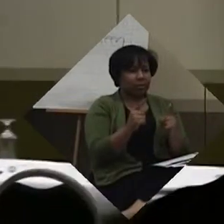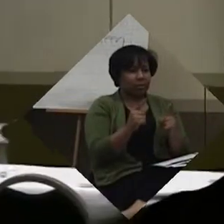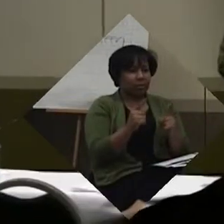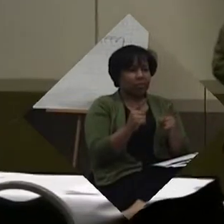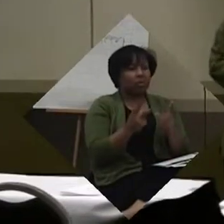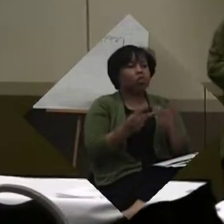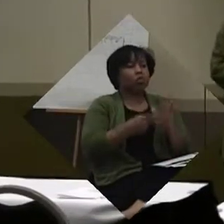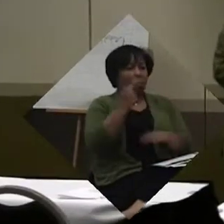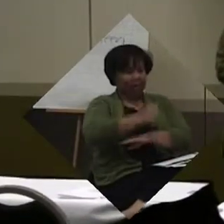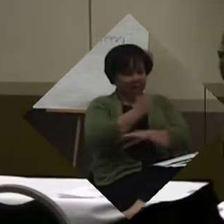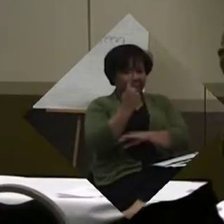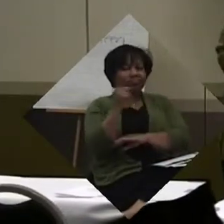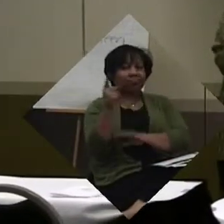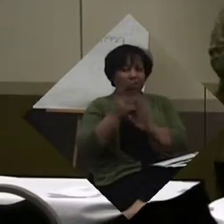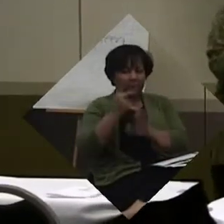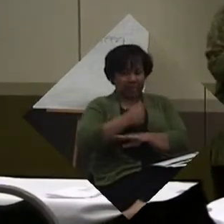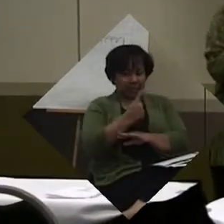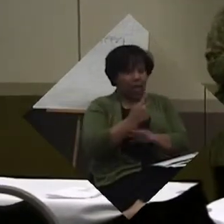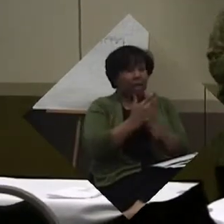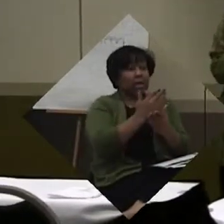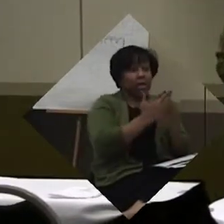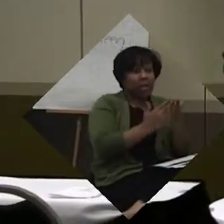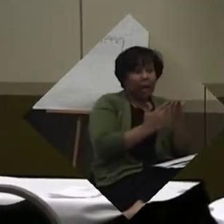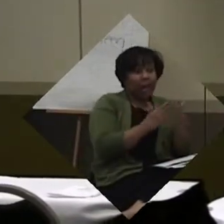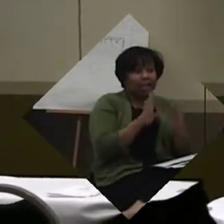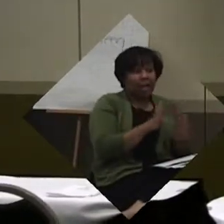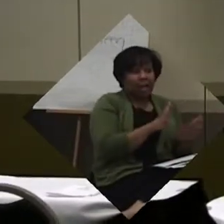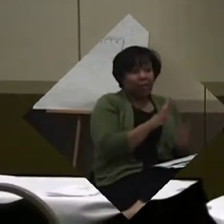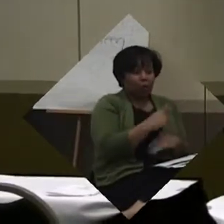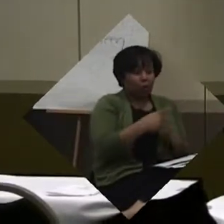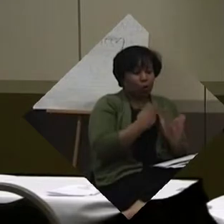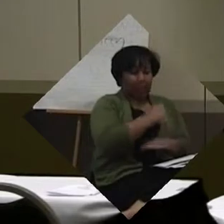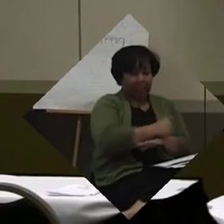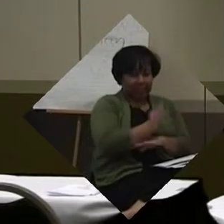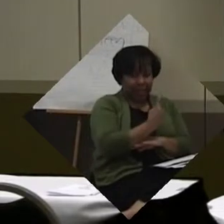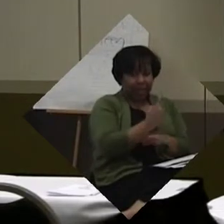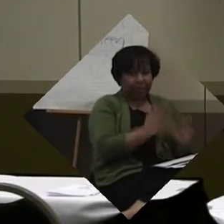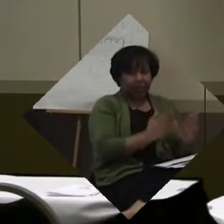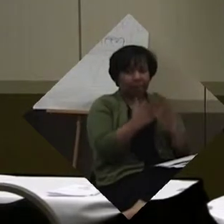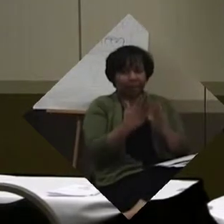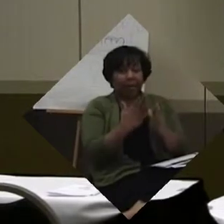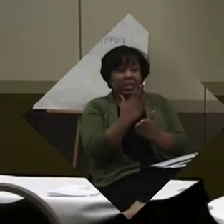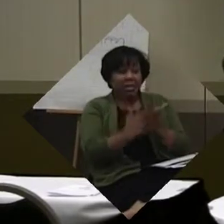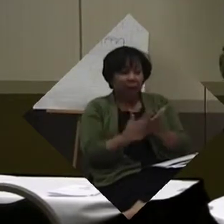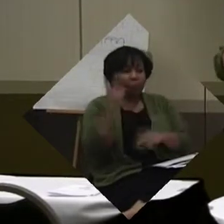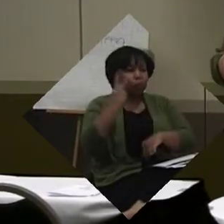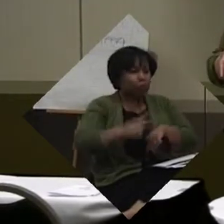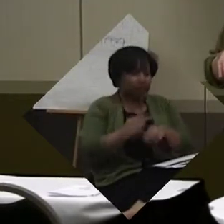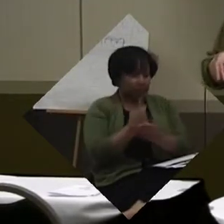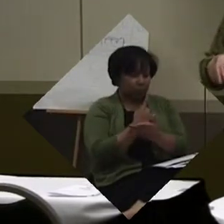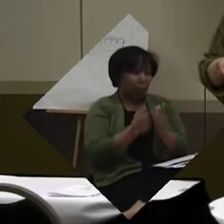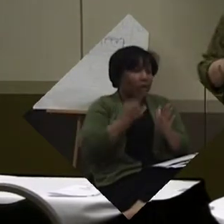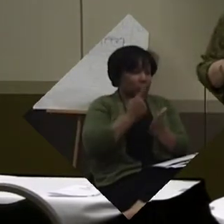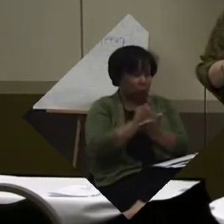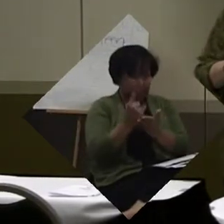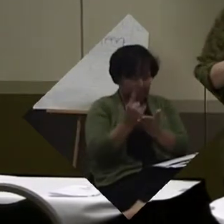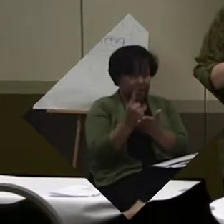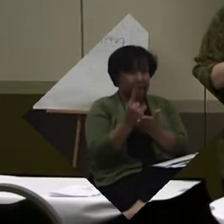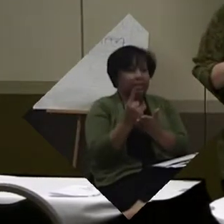Twice a day. Okay, some behaviors are happening twice a day. Once a week. Some are happening once a